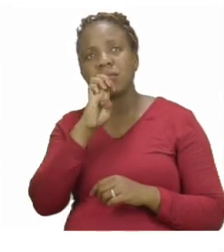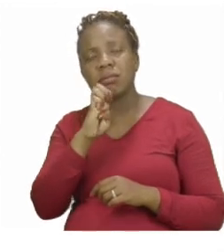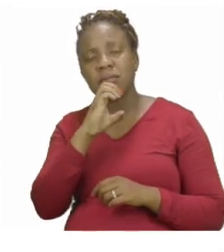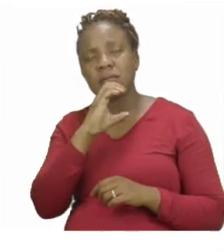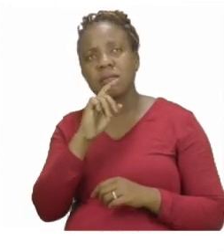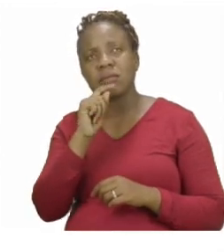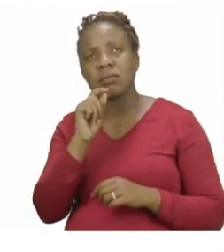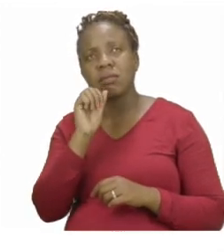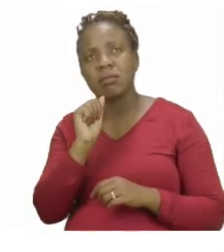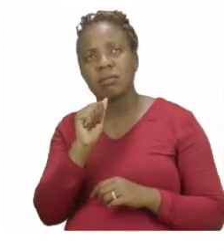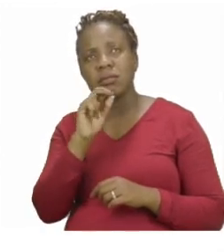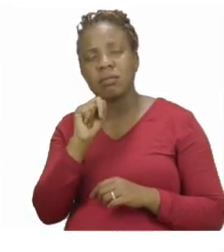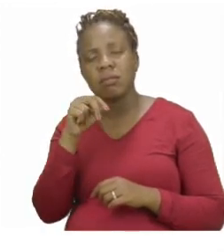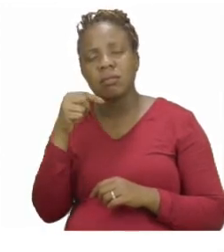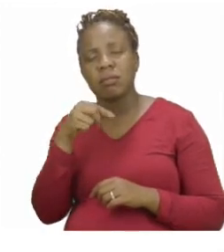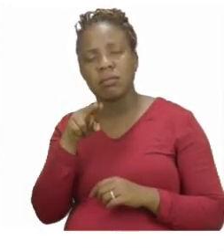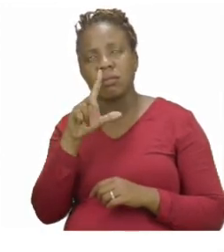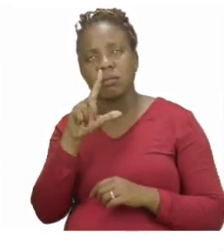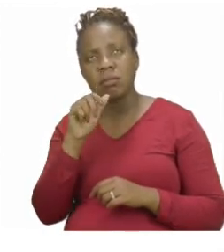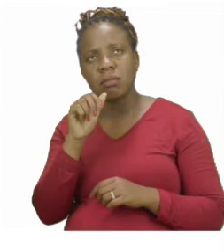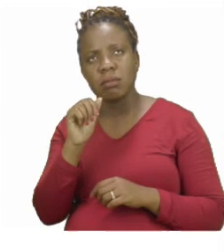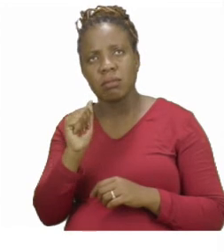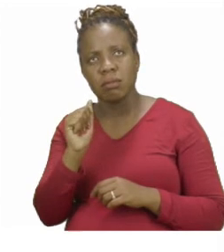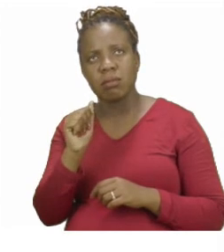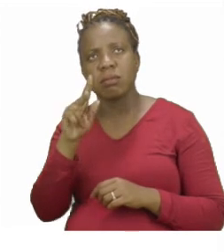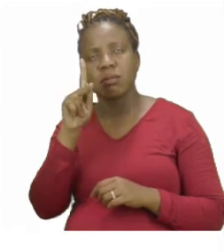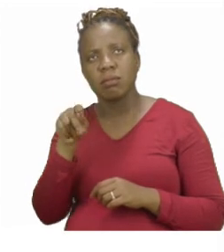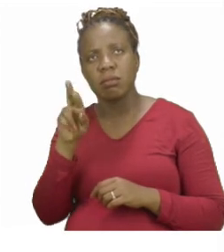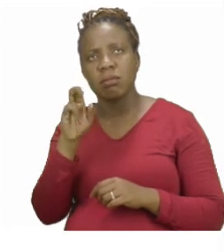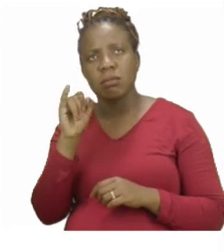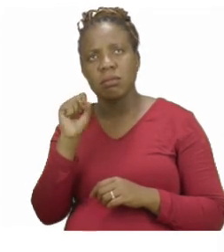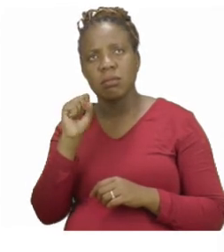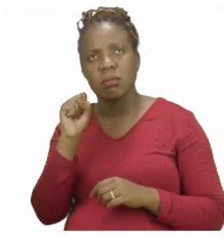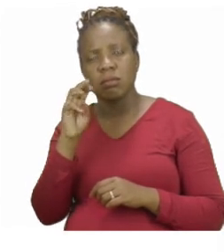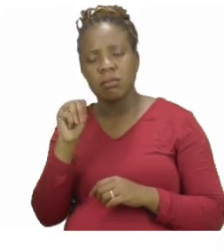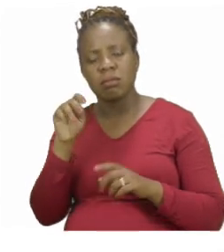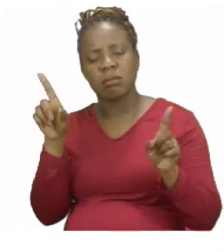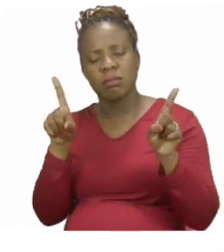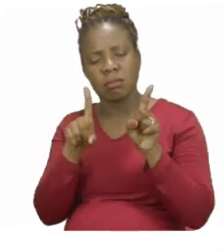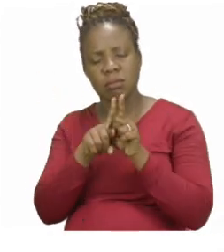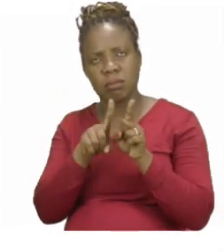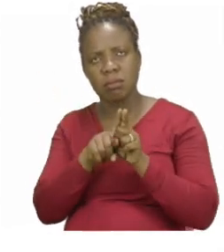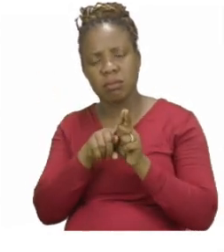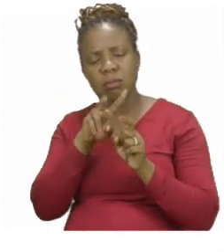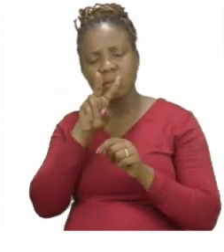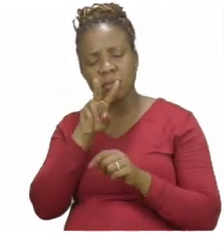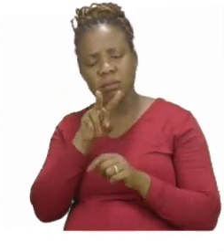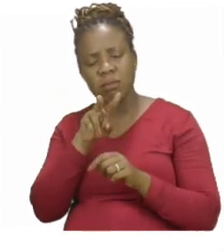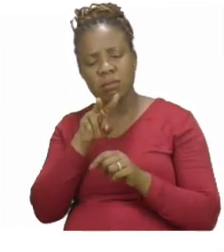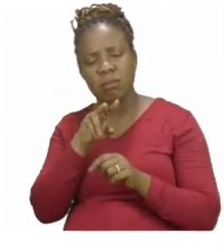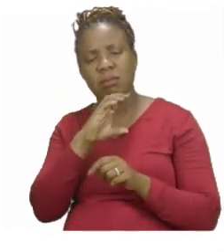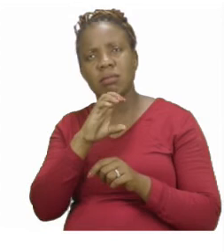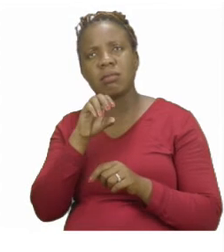similar. So be careful when you make your decision. Have a look at your shape one more time. Does that